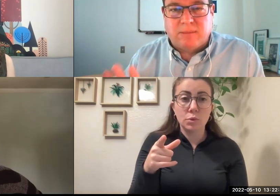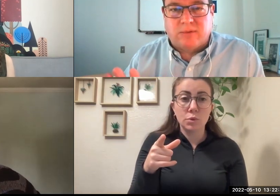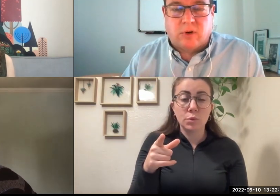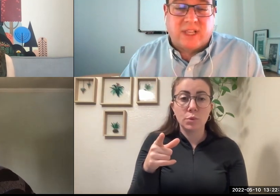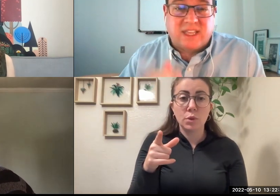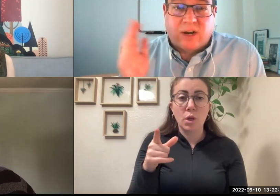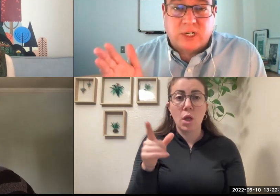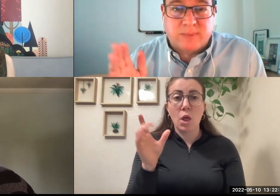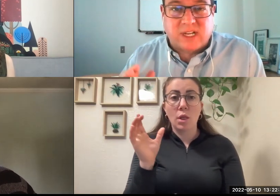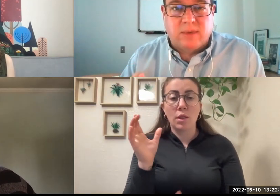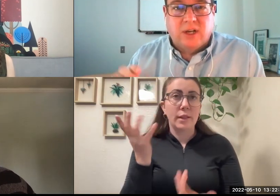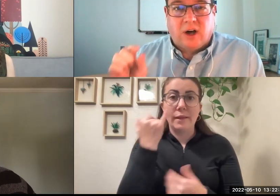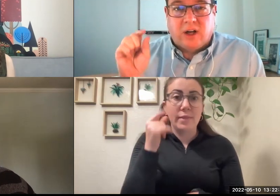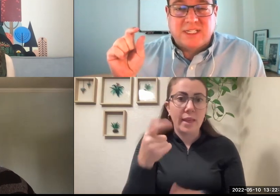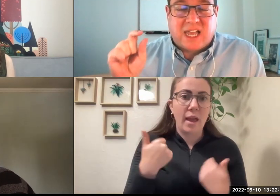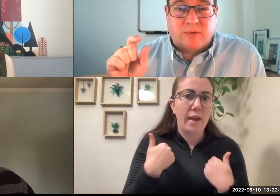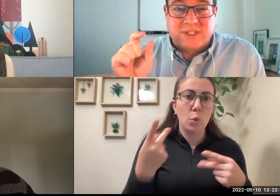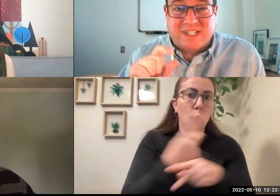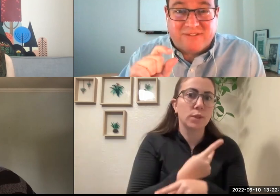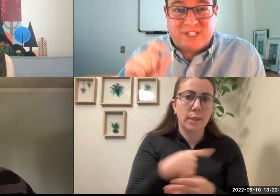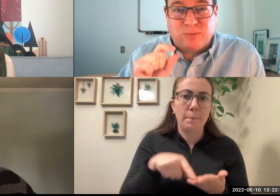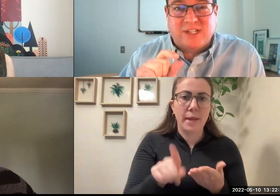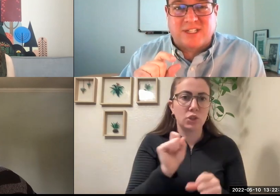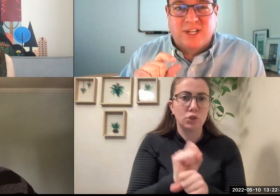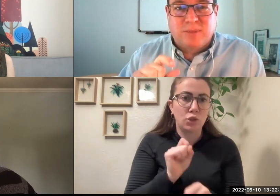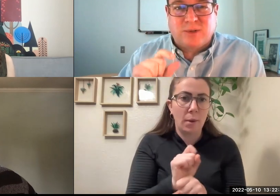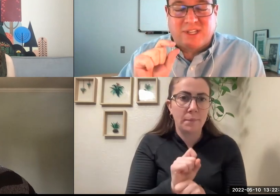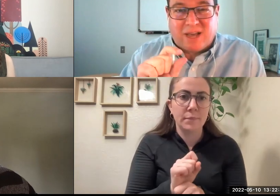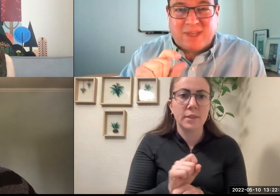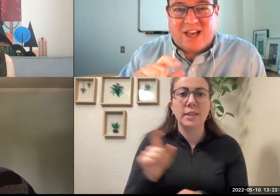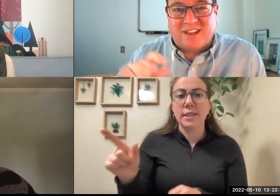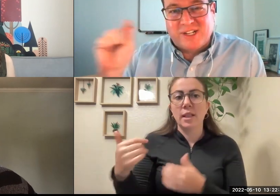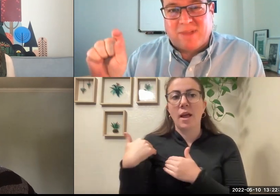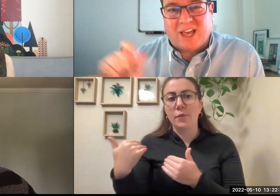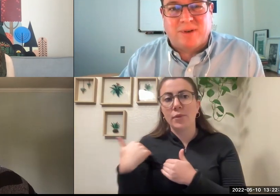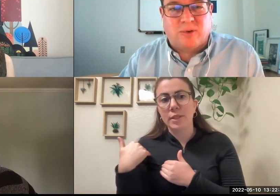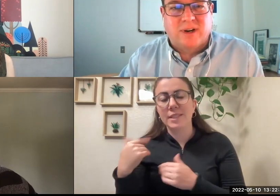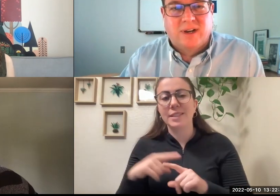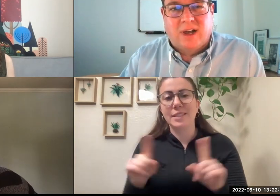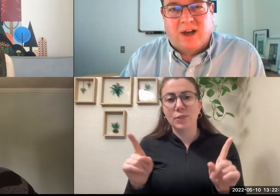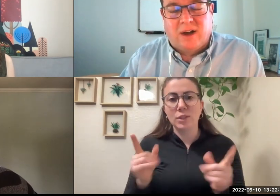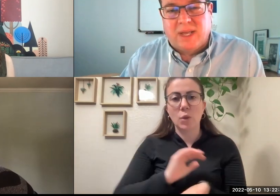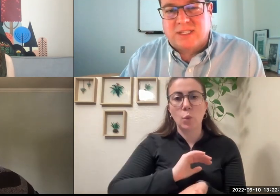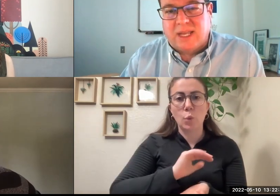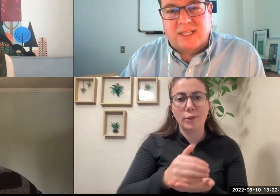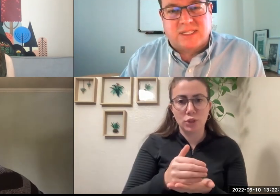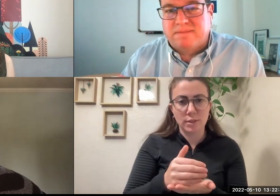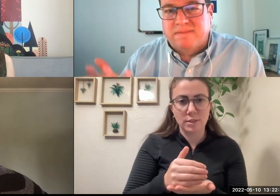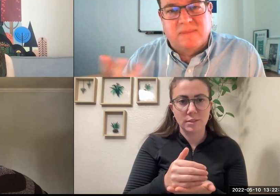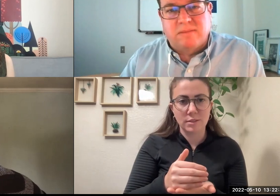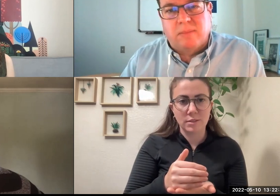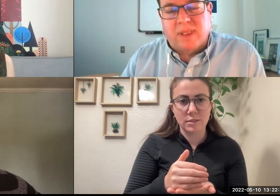he's liable for, or let's say they get a worse paid job, all he's liable for is the difference in wages between the job they got and the job they had before.